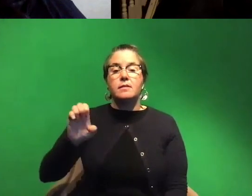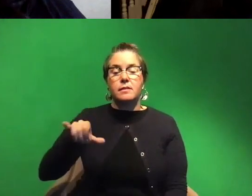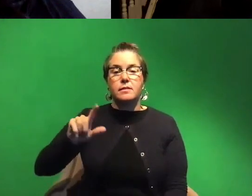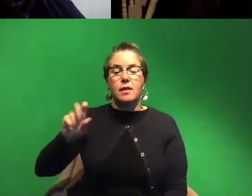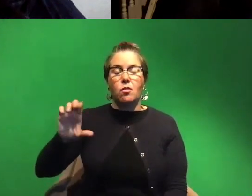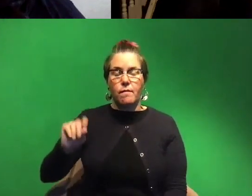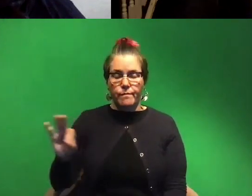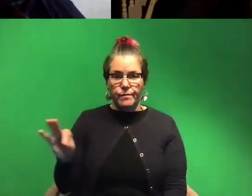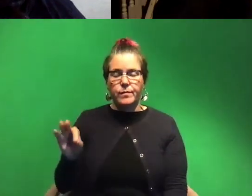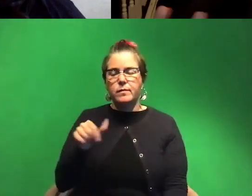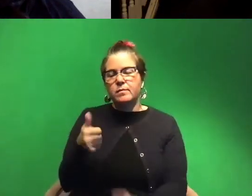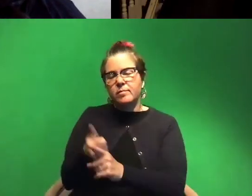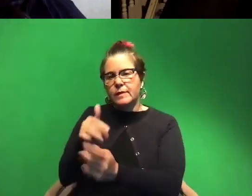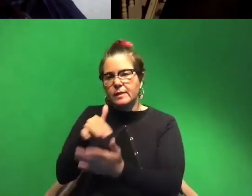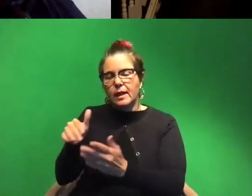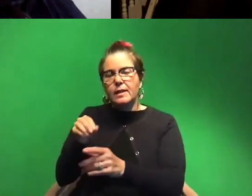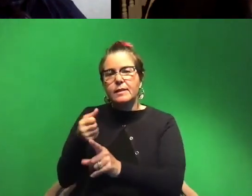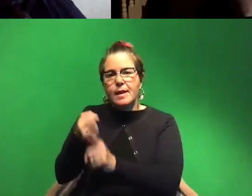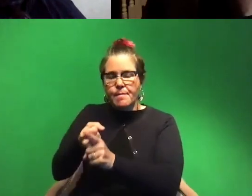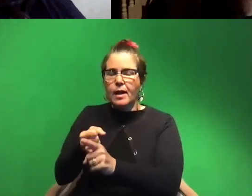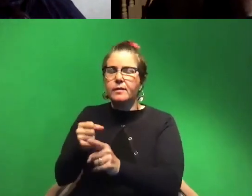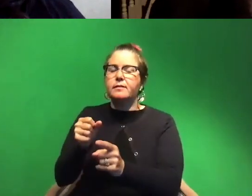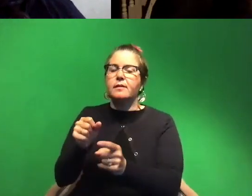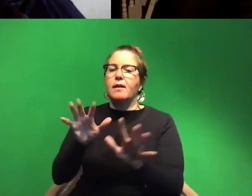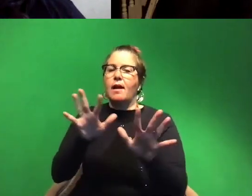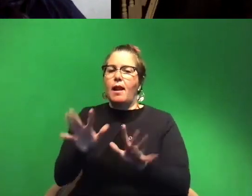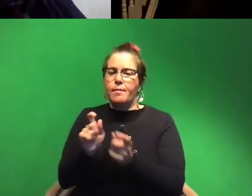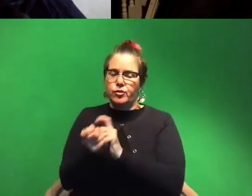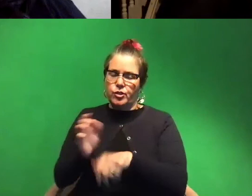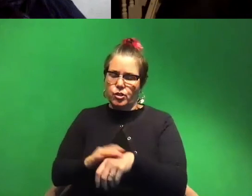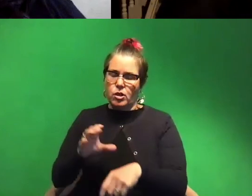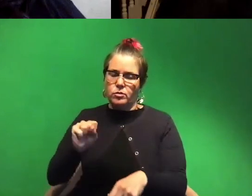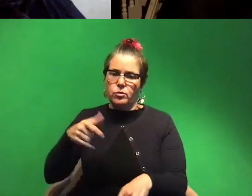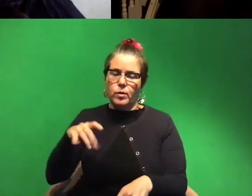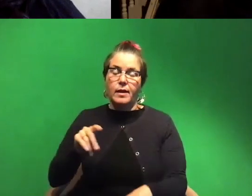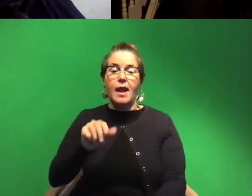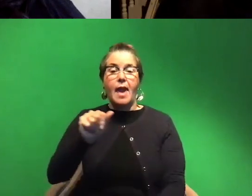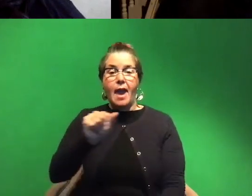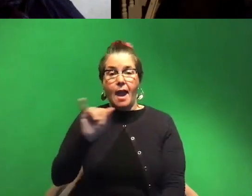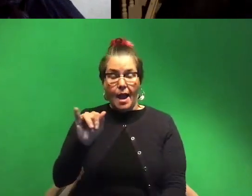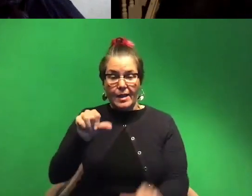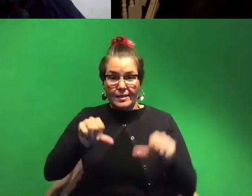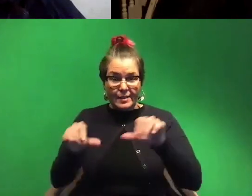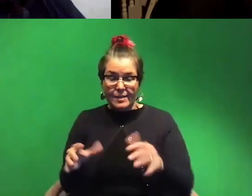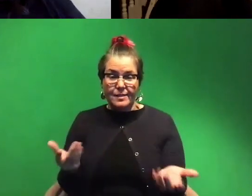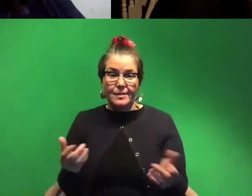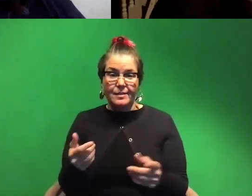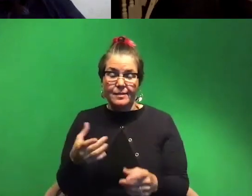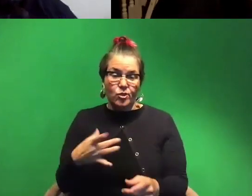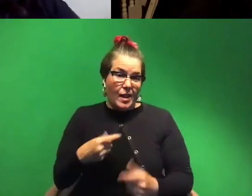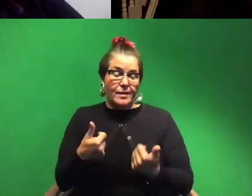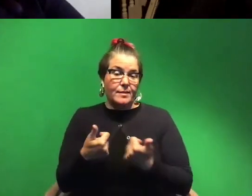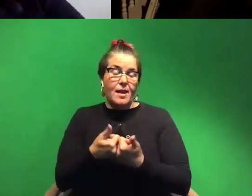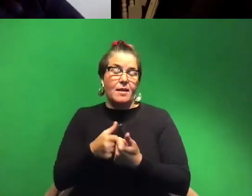who studies the effect of climate change on squid. A AI scientist who just likes tabletop games, Jordan